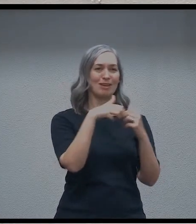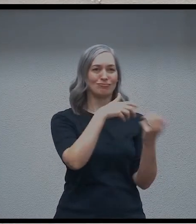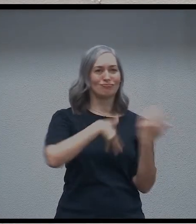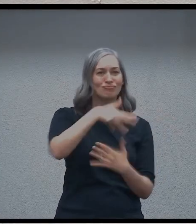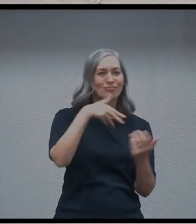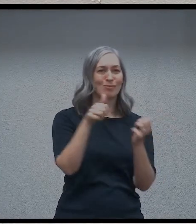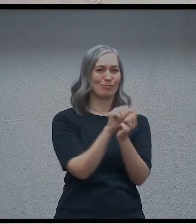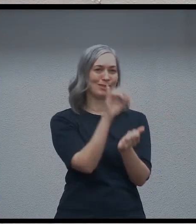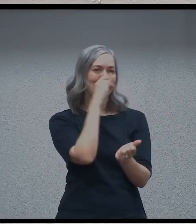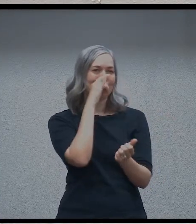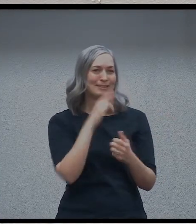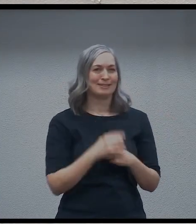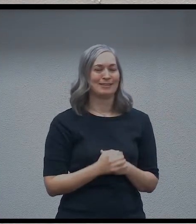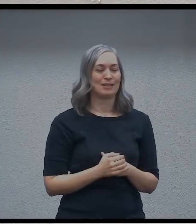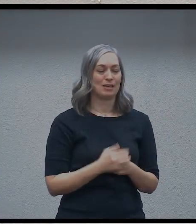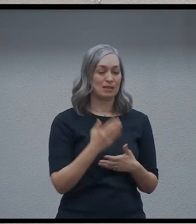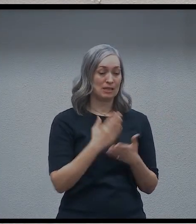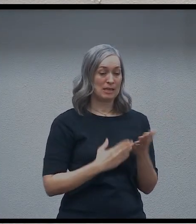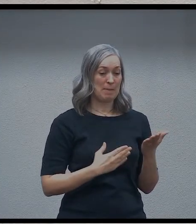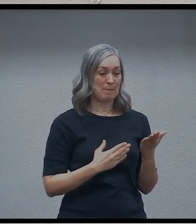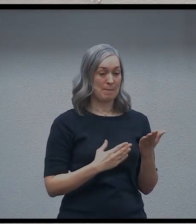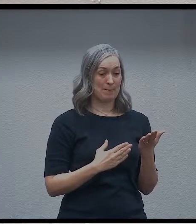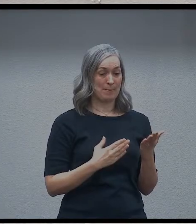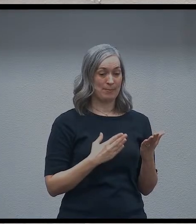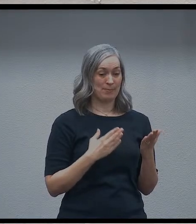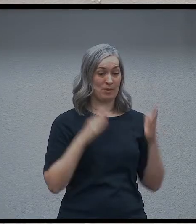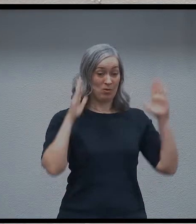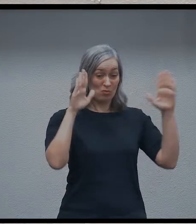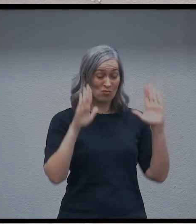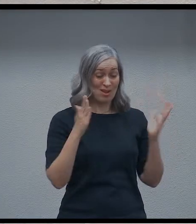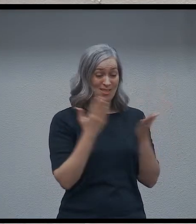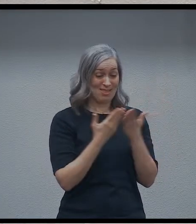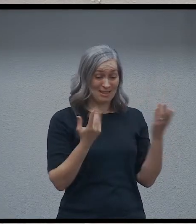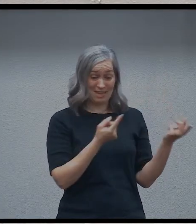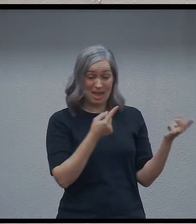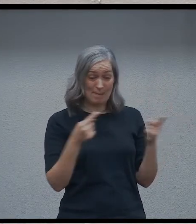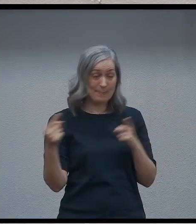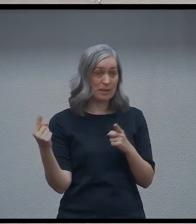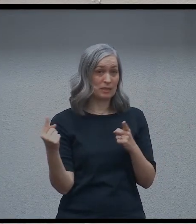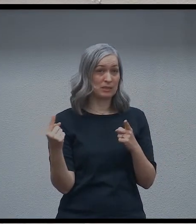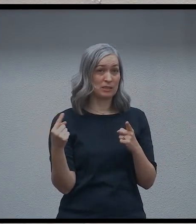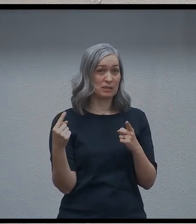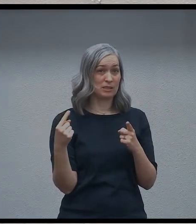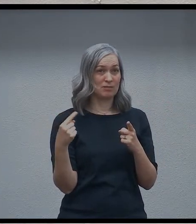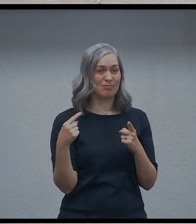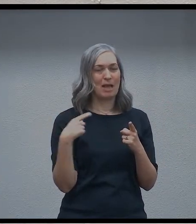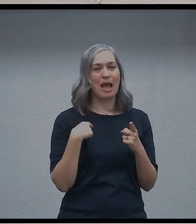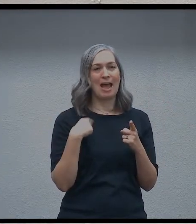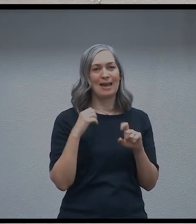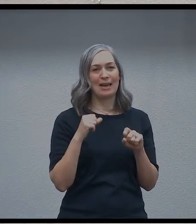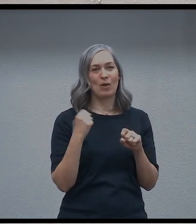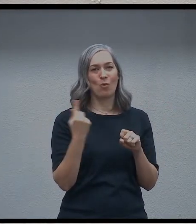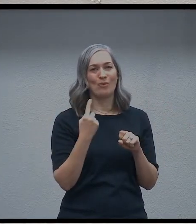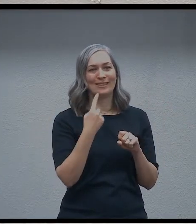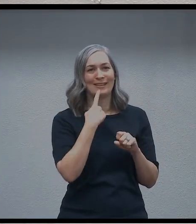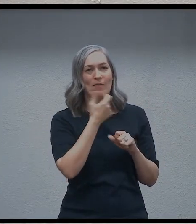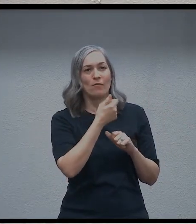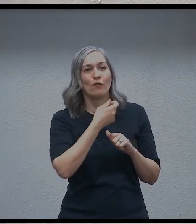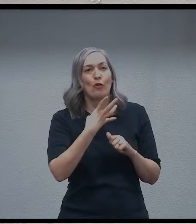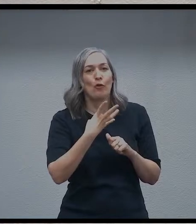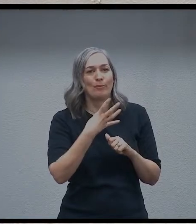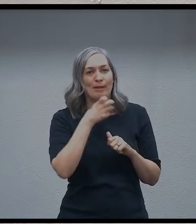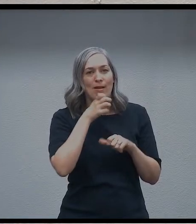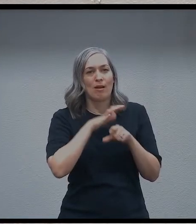kids. Some of the highlights, I think, of this trip, there's a few. I can't name them all because I can only have so much time, but a few I can